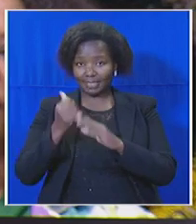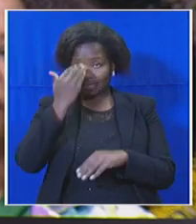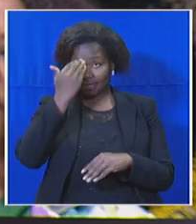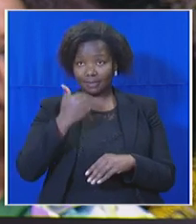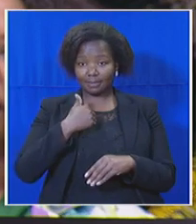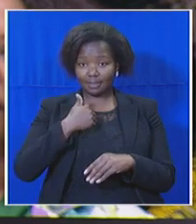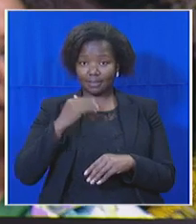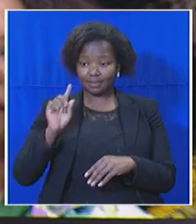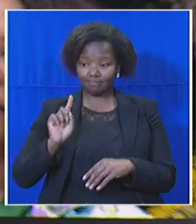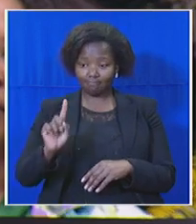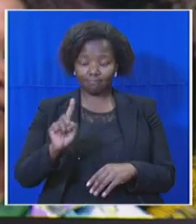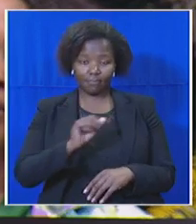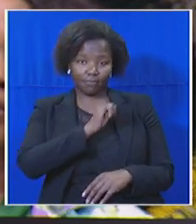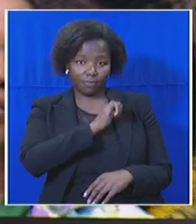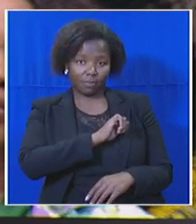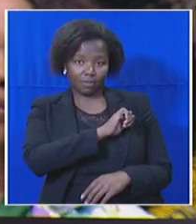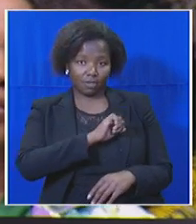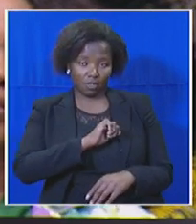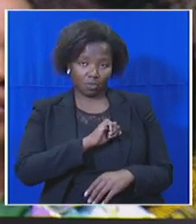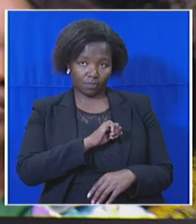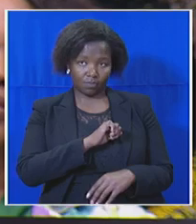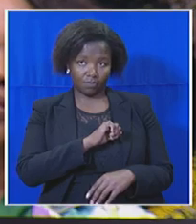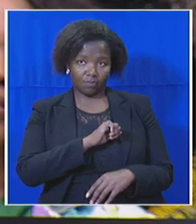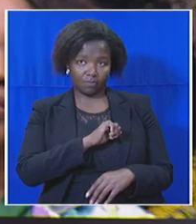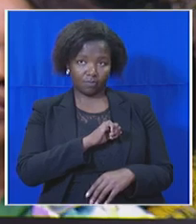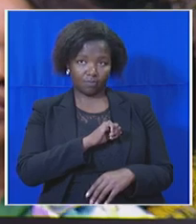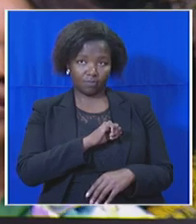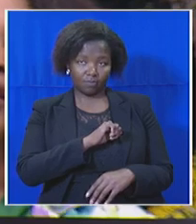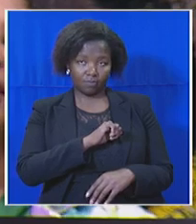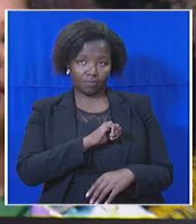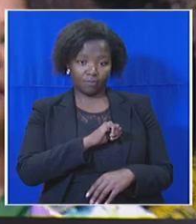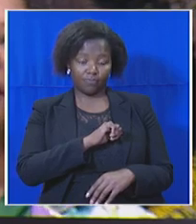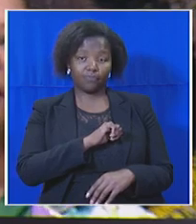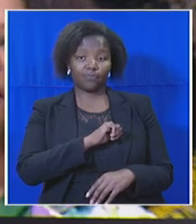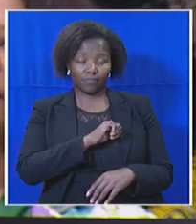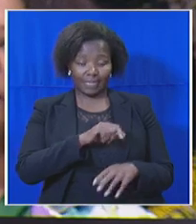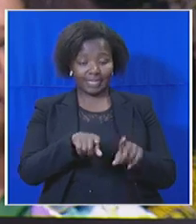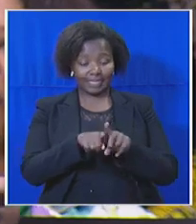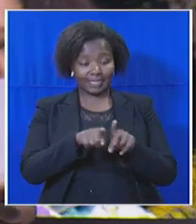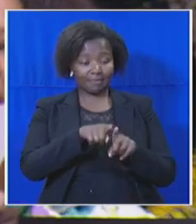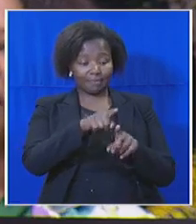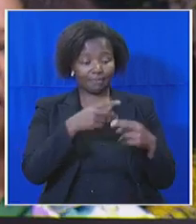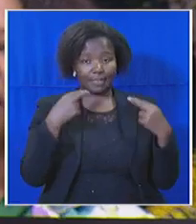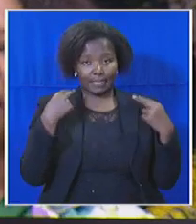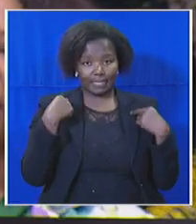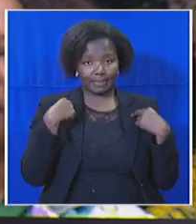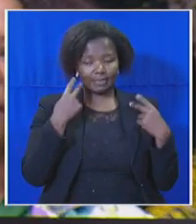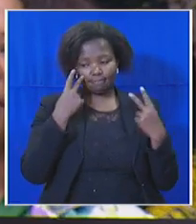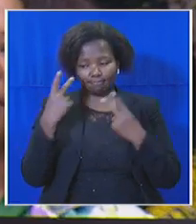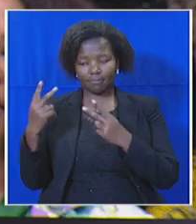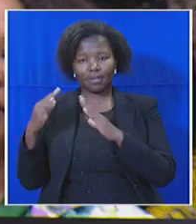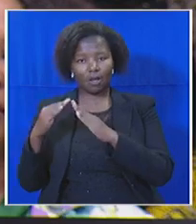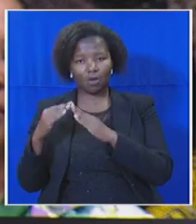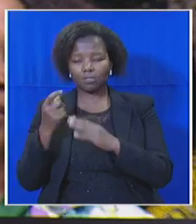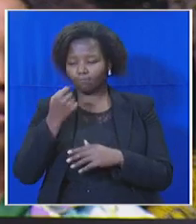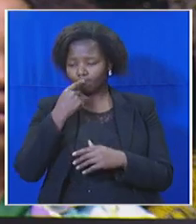vavabyi emakaya va tlhela va pfuna ku va nyika mirhi kona emakaya.